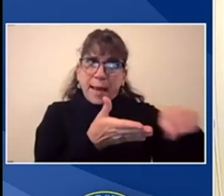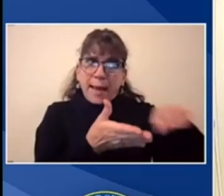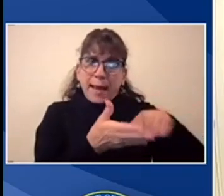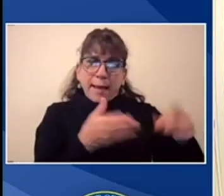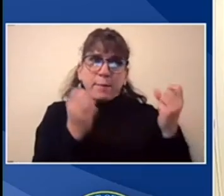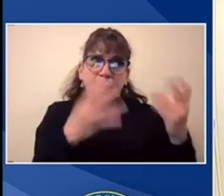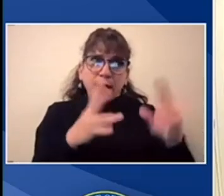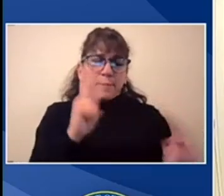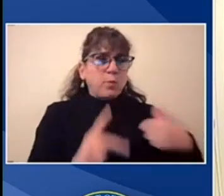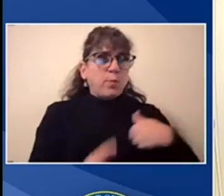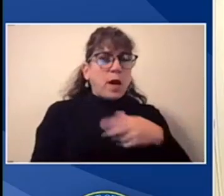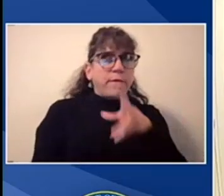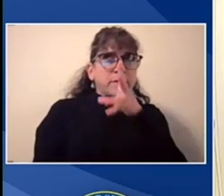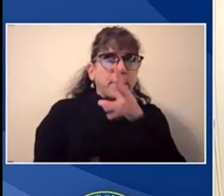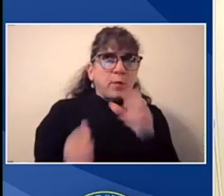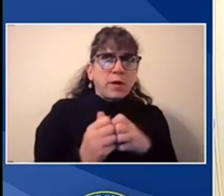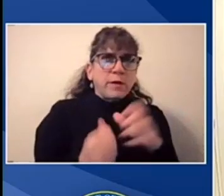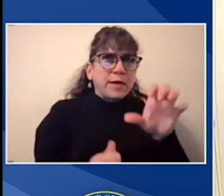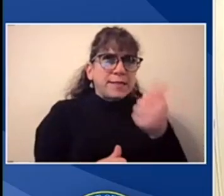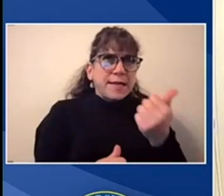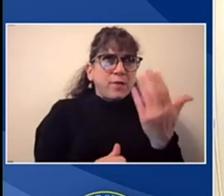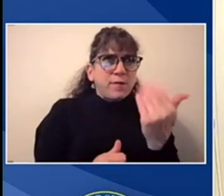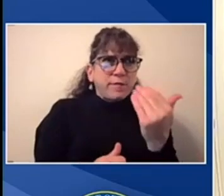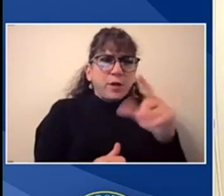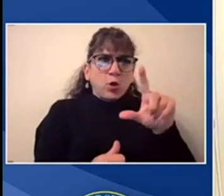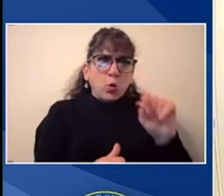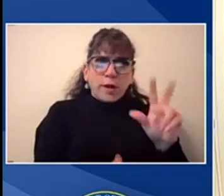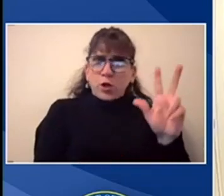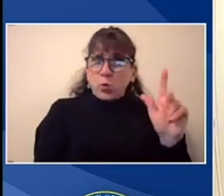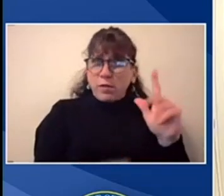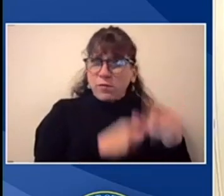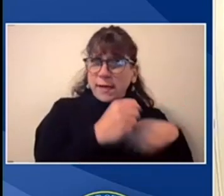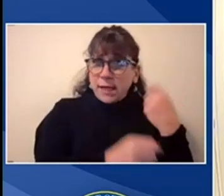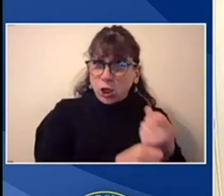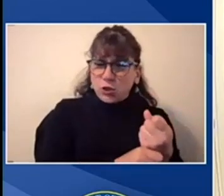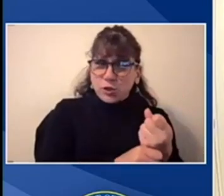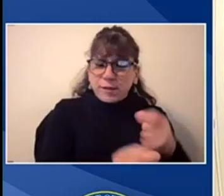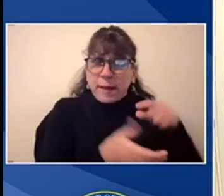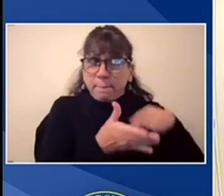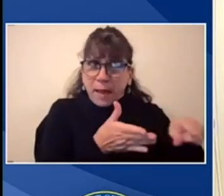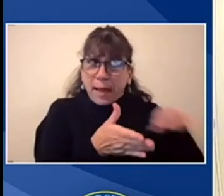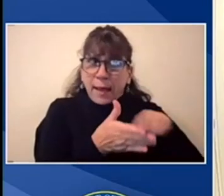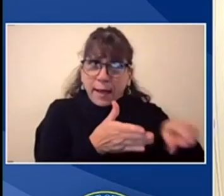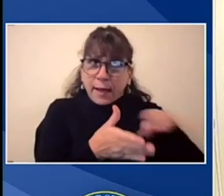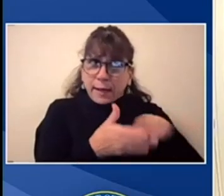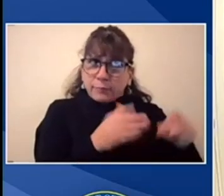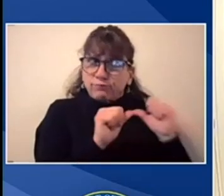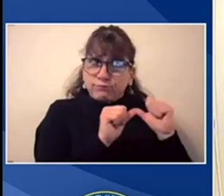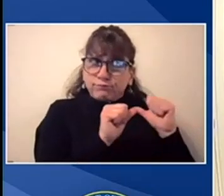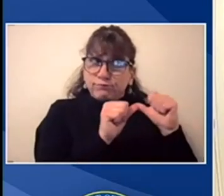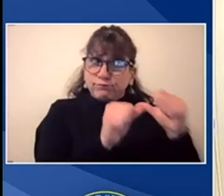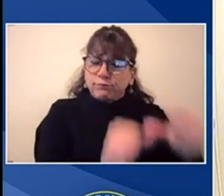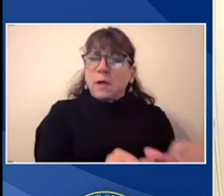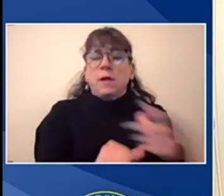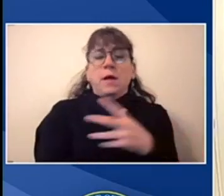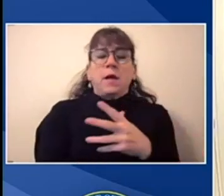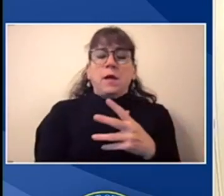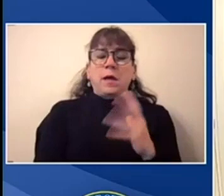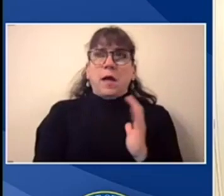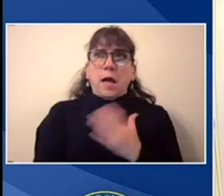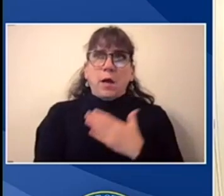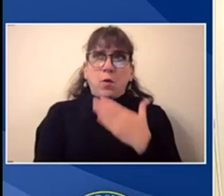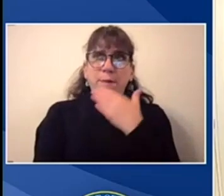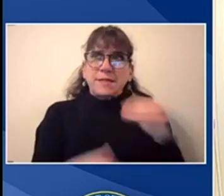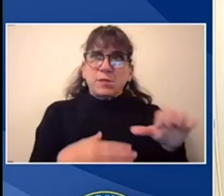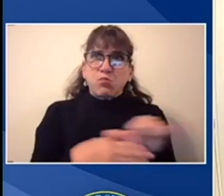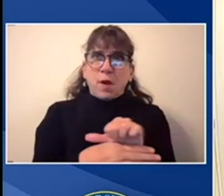people I've spoken with, for 10, 15, 20, 23 years. And if, you know, our best crack at this is